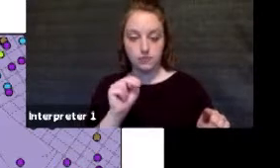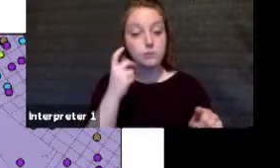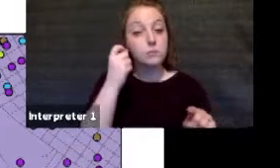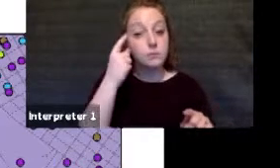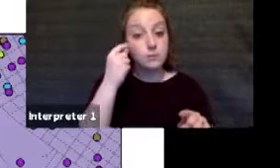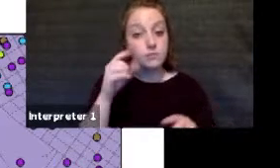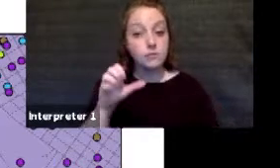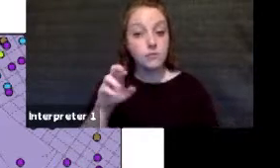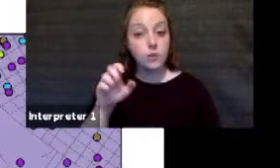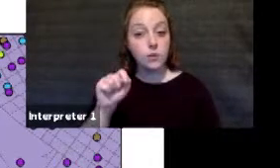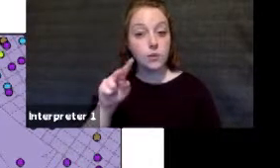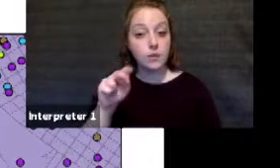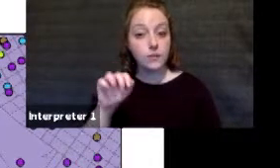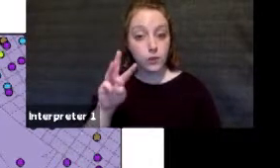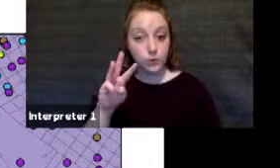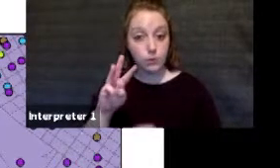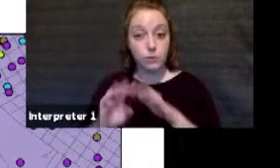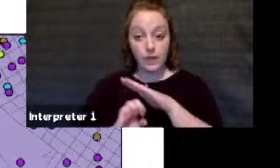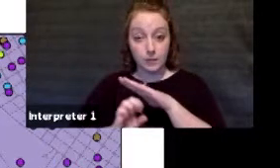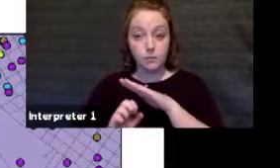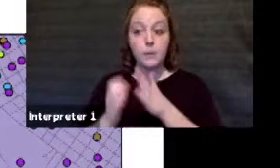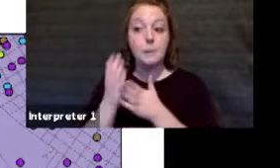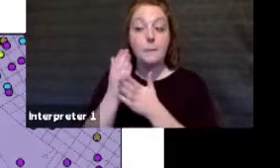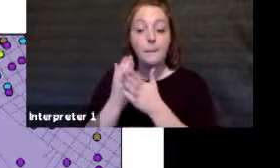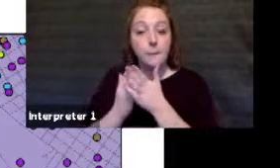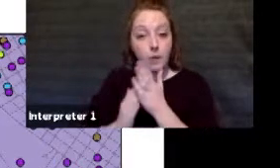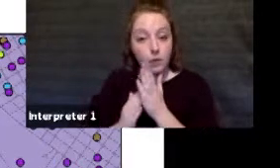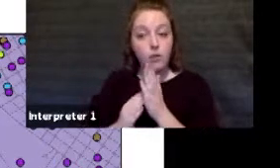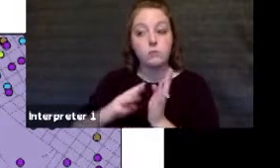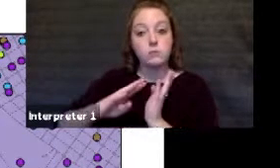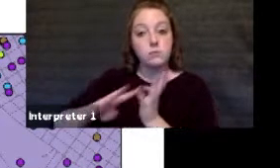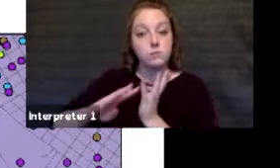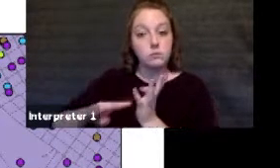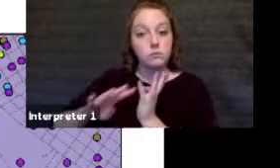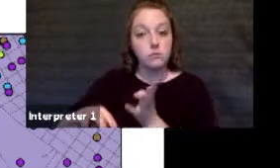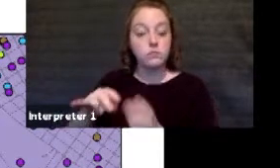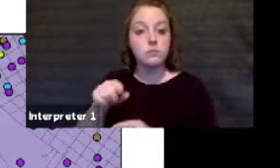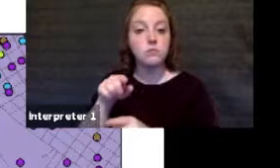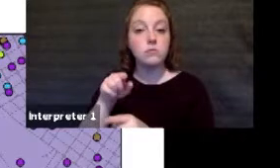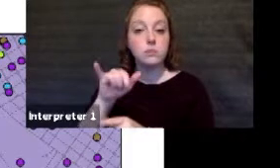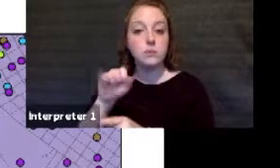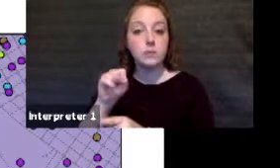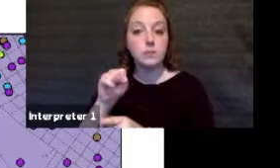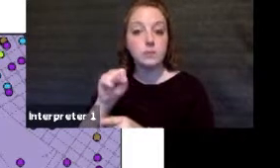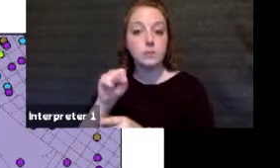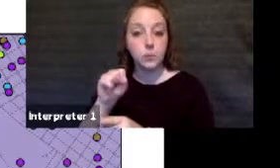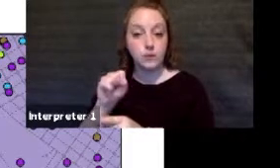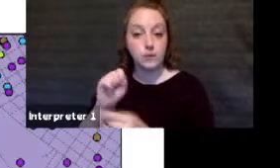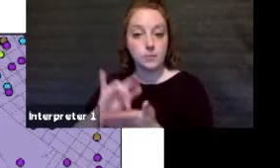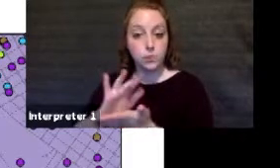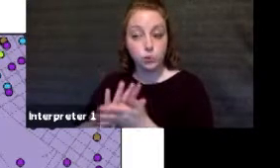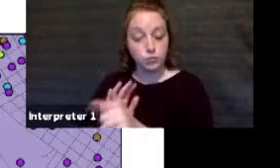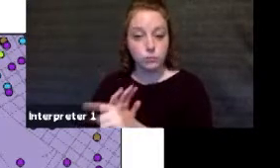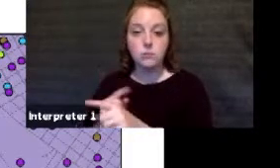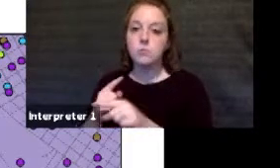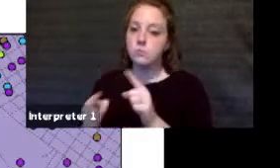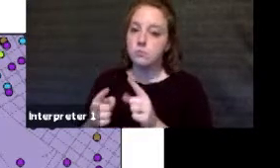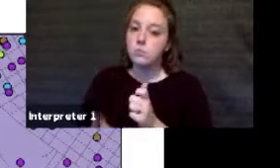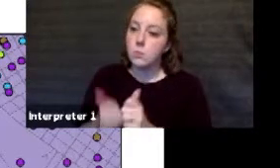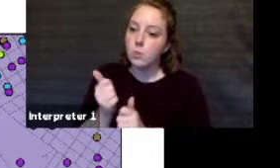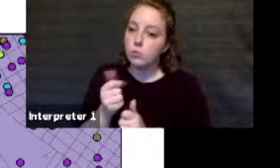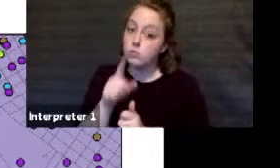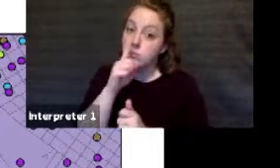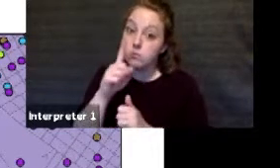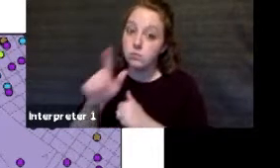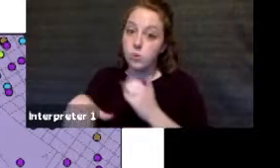part of the Indian Spring Middle School attendance boundary and practice, most students, nearly all students from